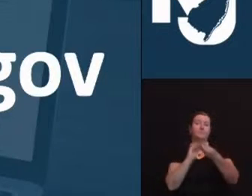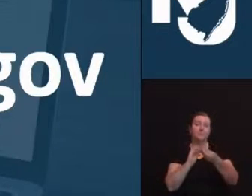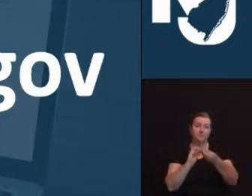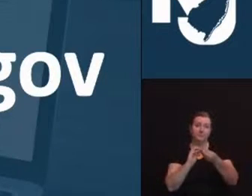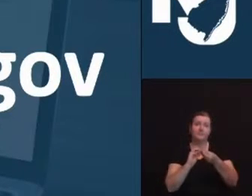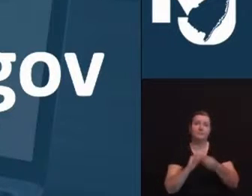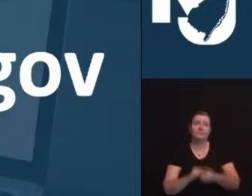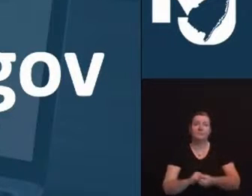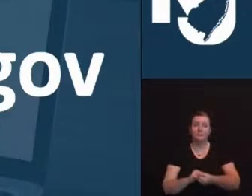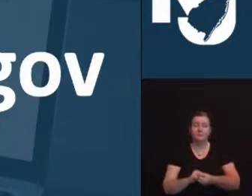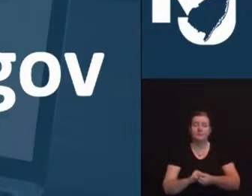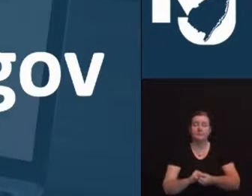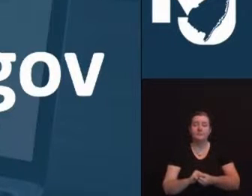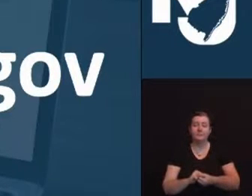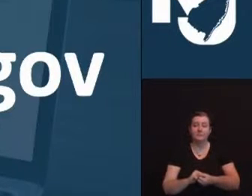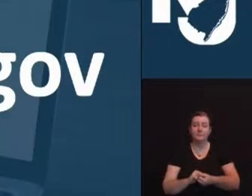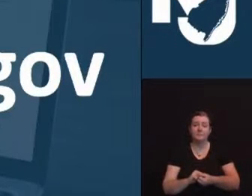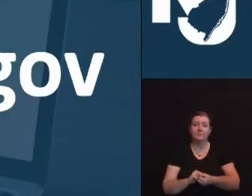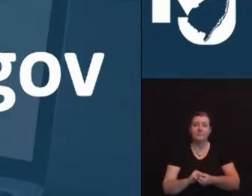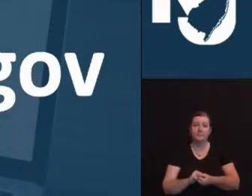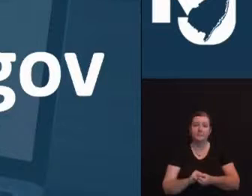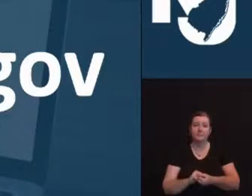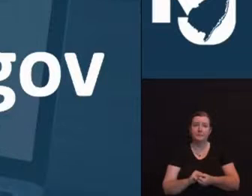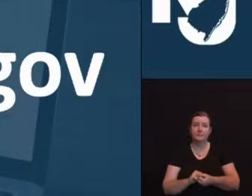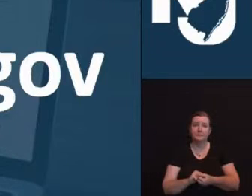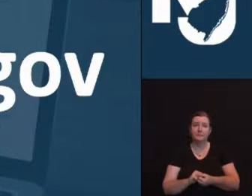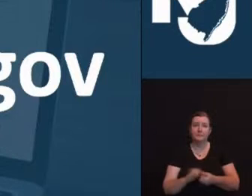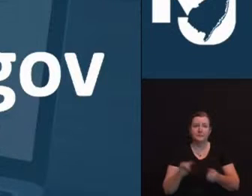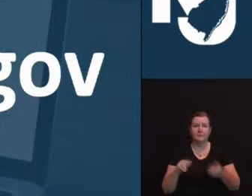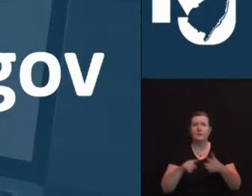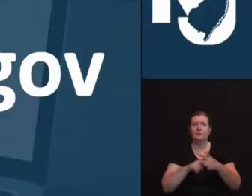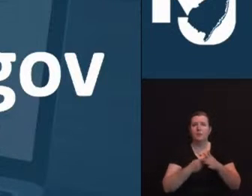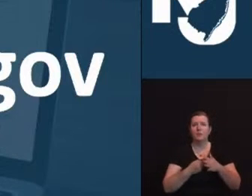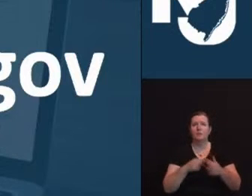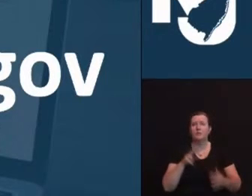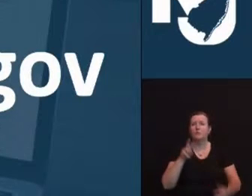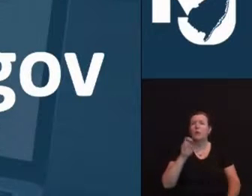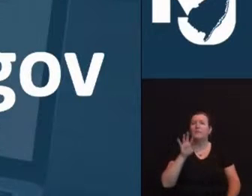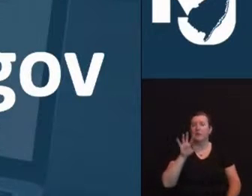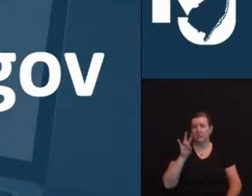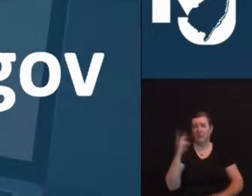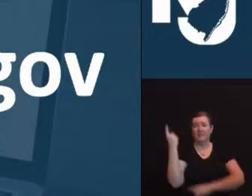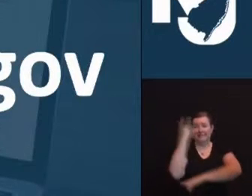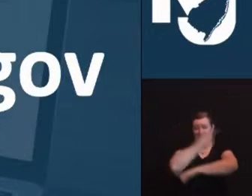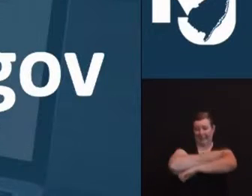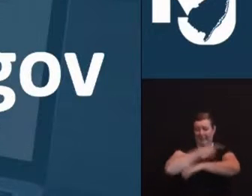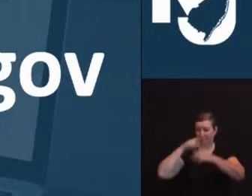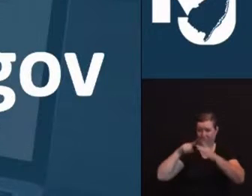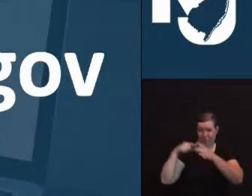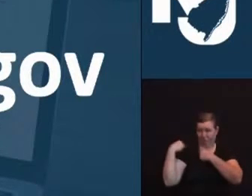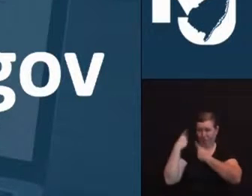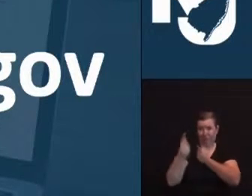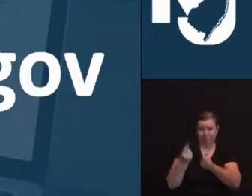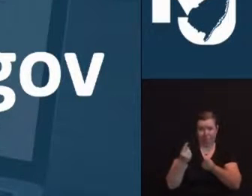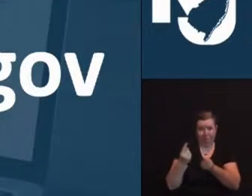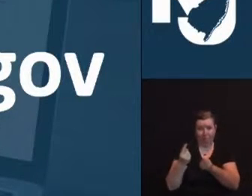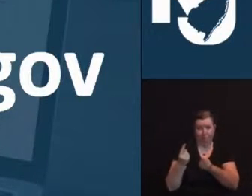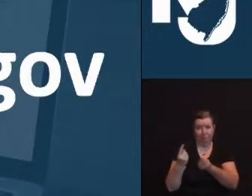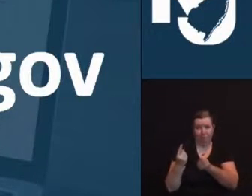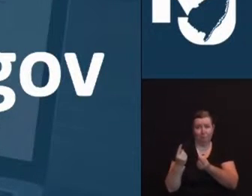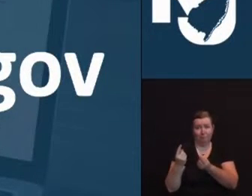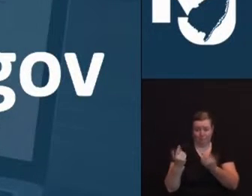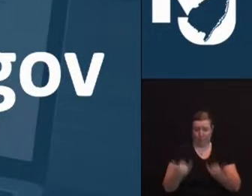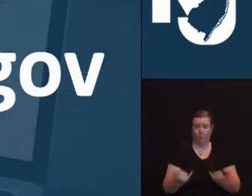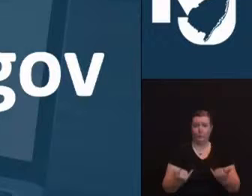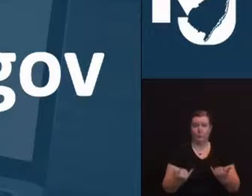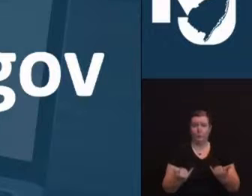way, 257 days ago. So let that sink in. Our highest case counts are